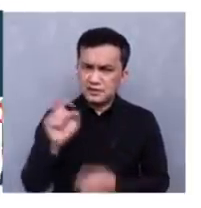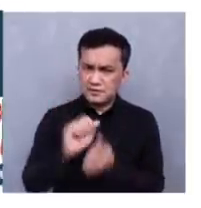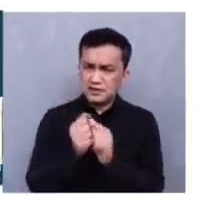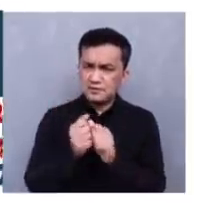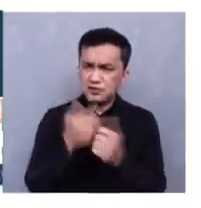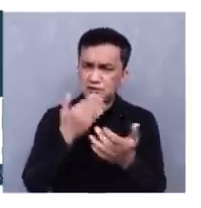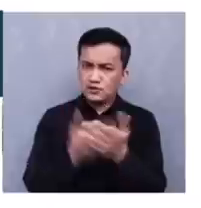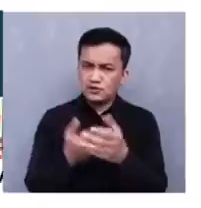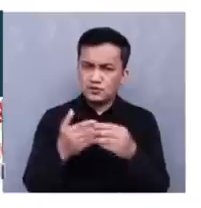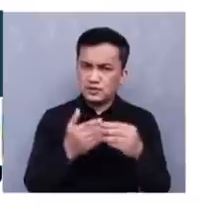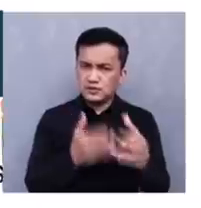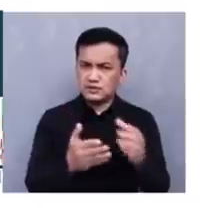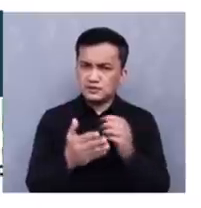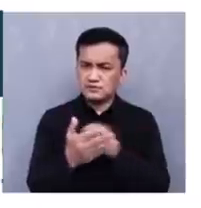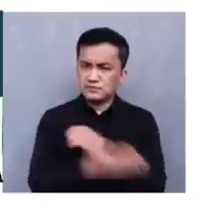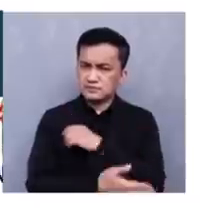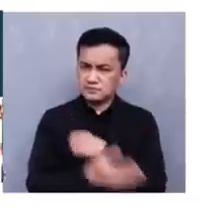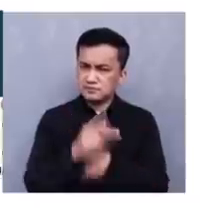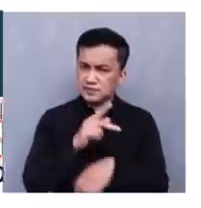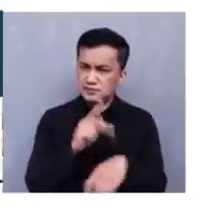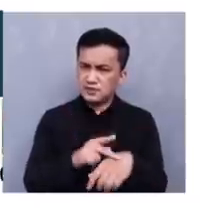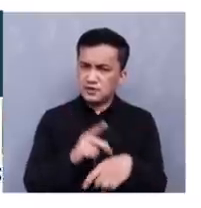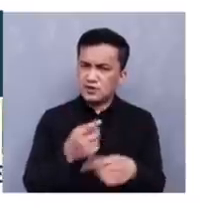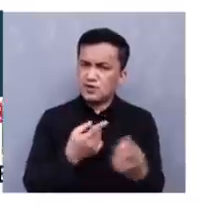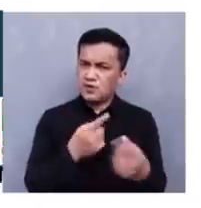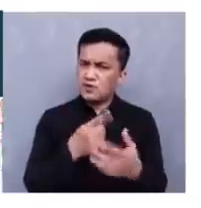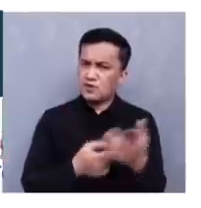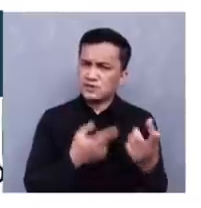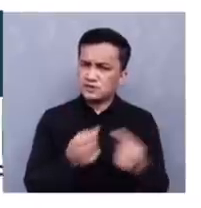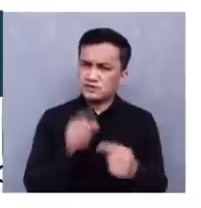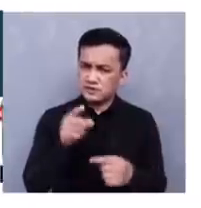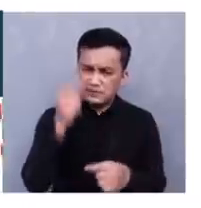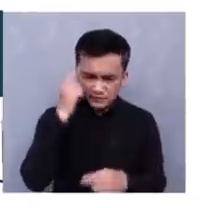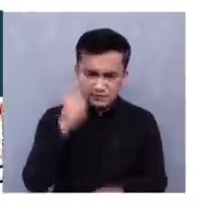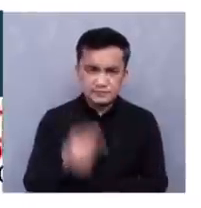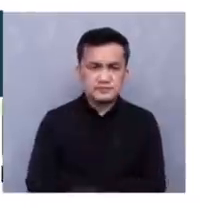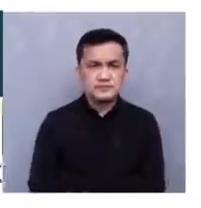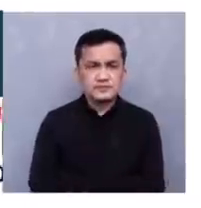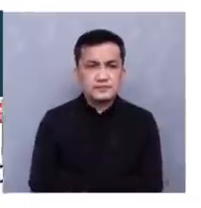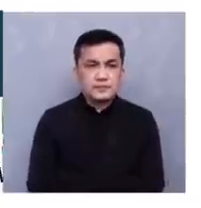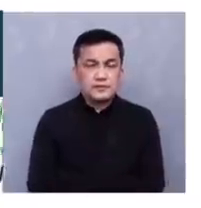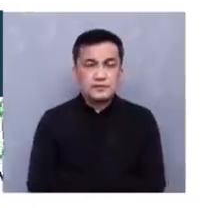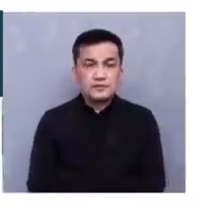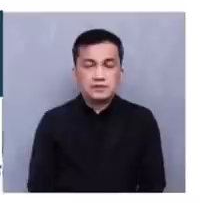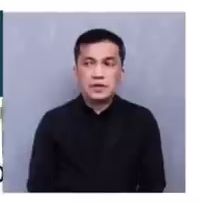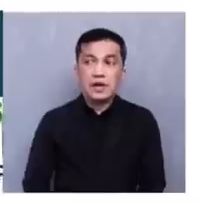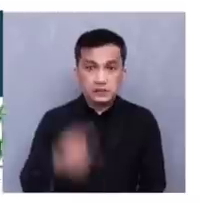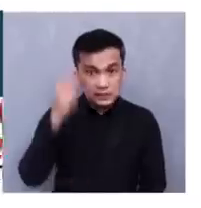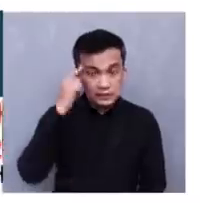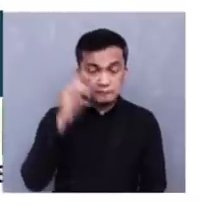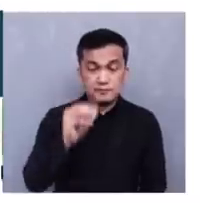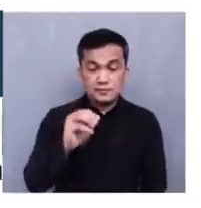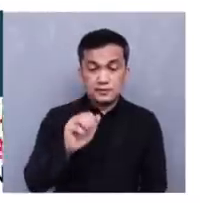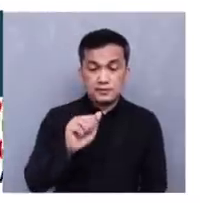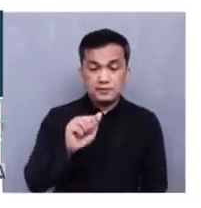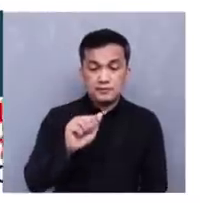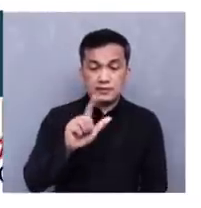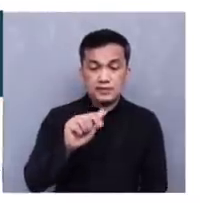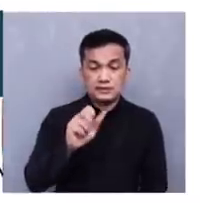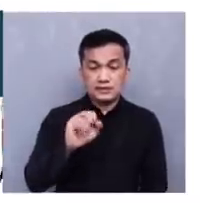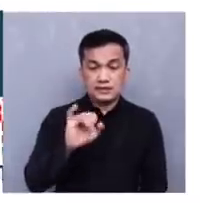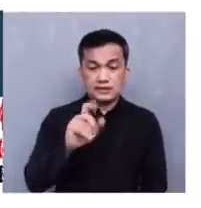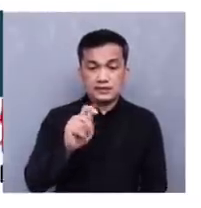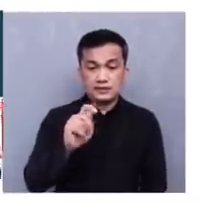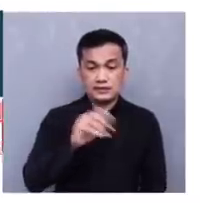this country? What has he done that makes you think that? I think the malasakit sentence of Senator